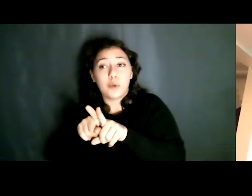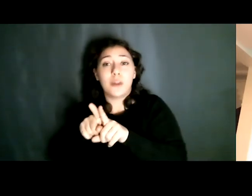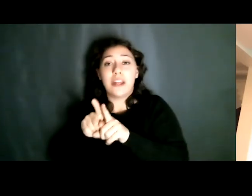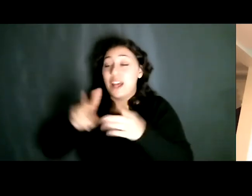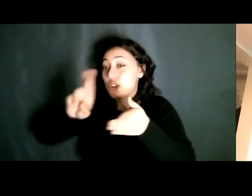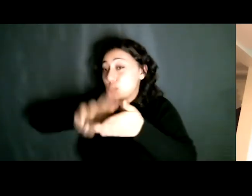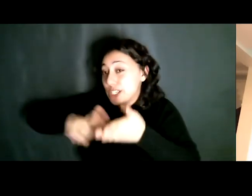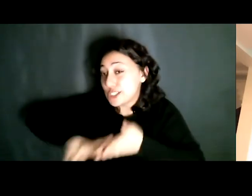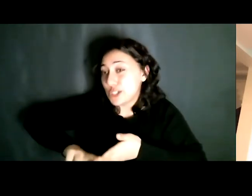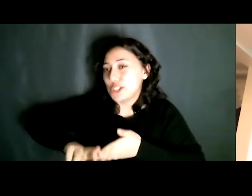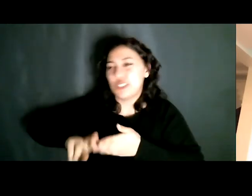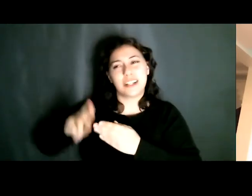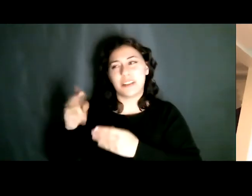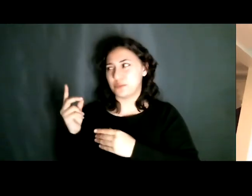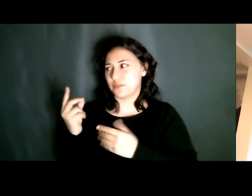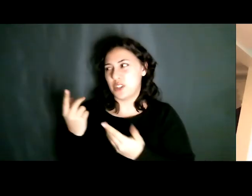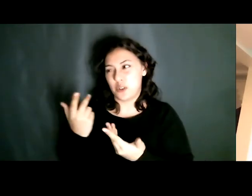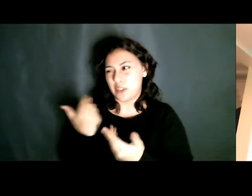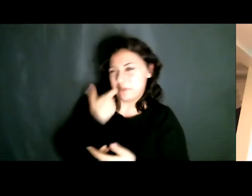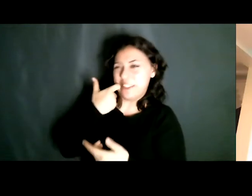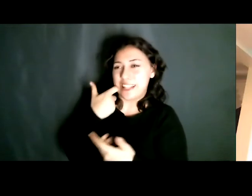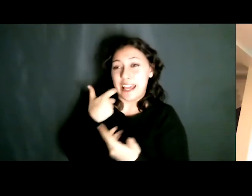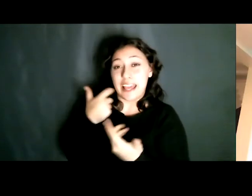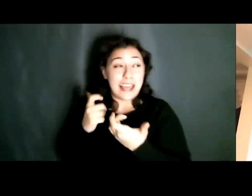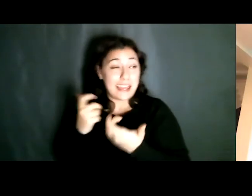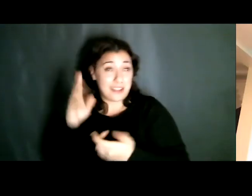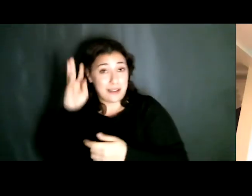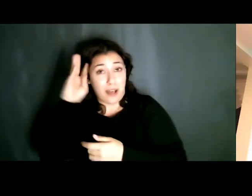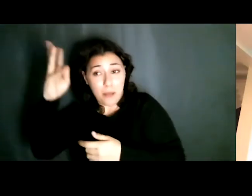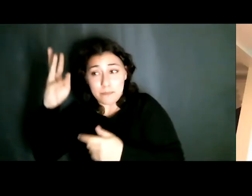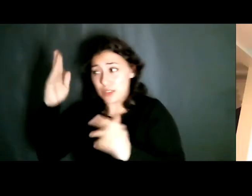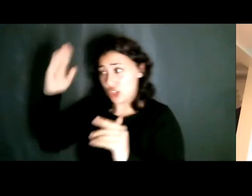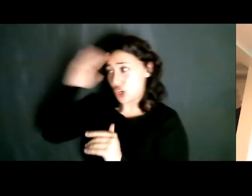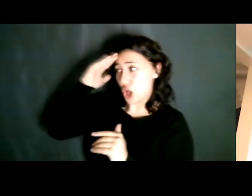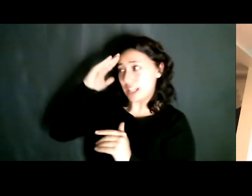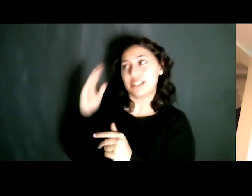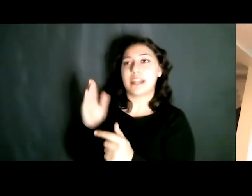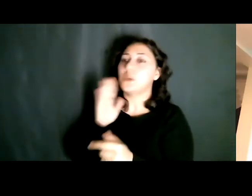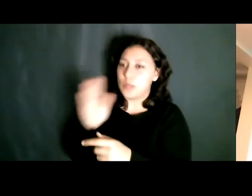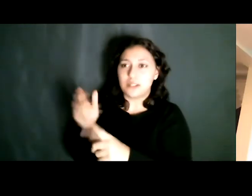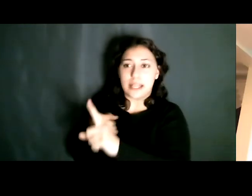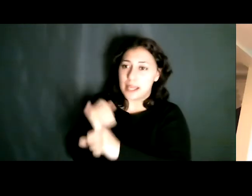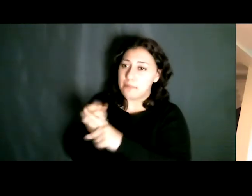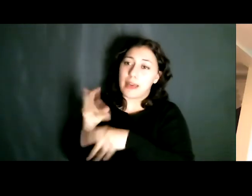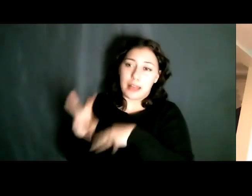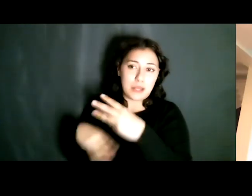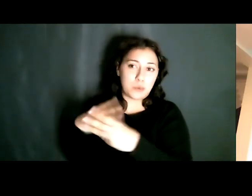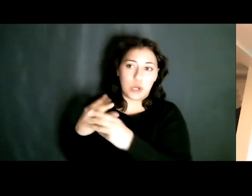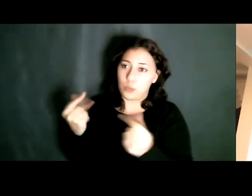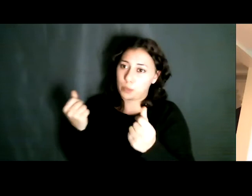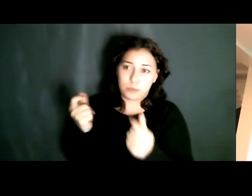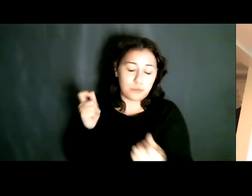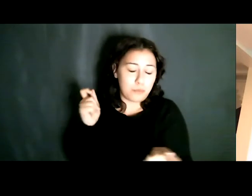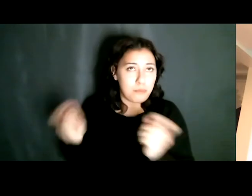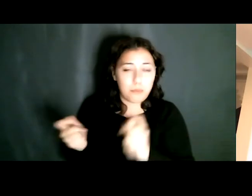knowledge creation. And finally, what was so wonderful about the different nominations